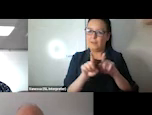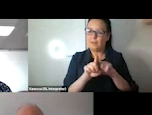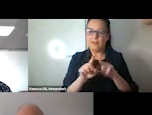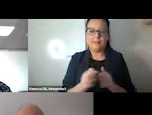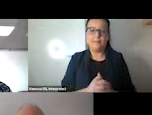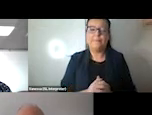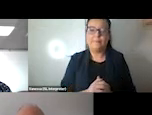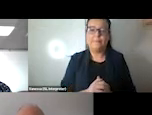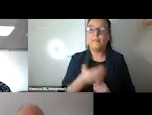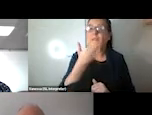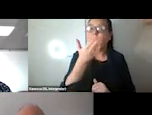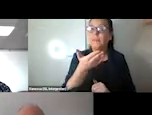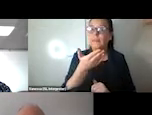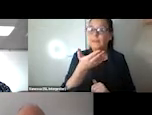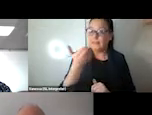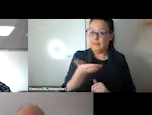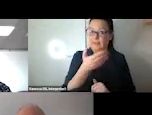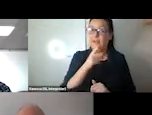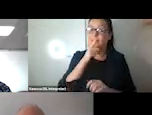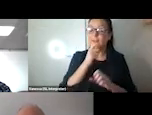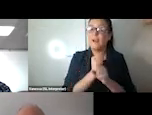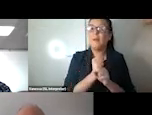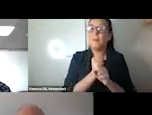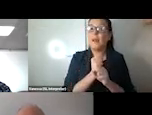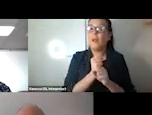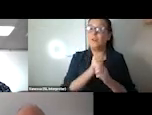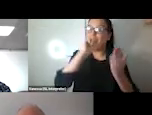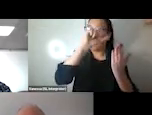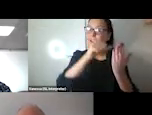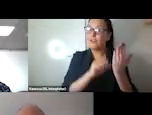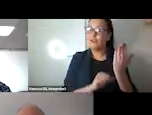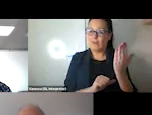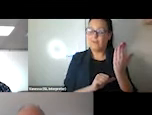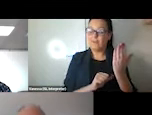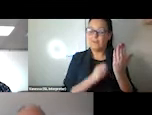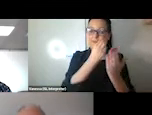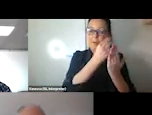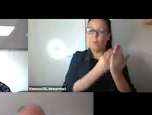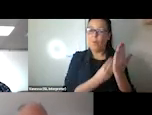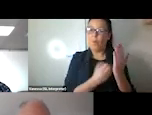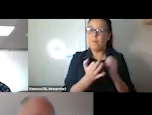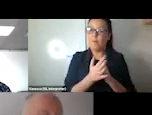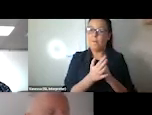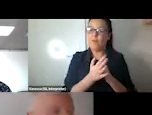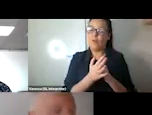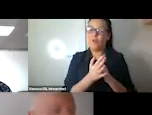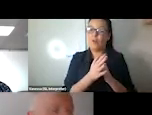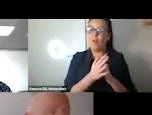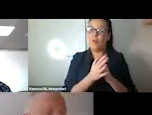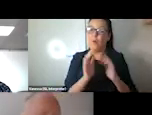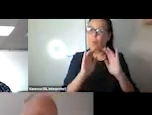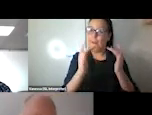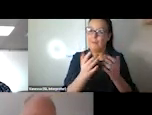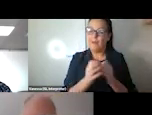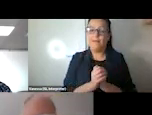On this slide, we give an overview of the agenda or program for our webinar.